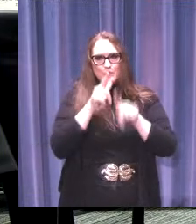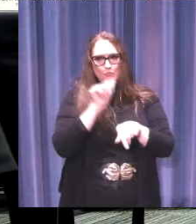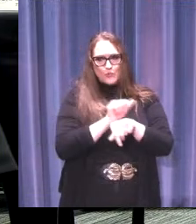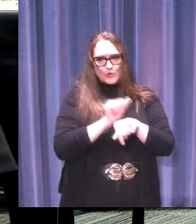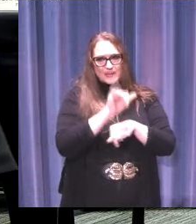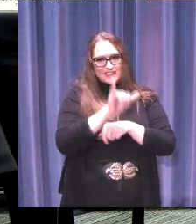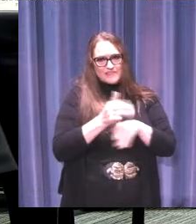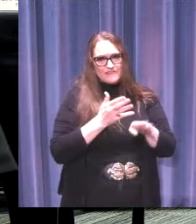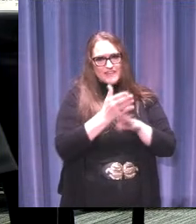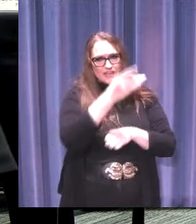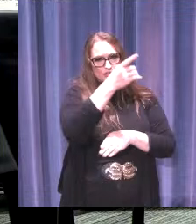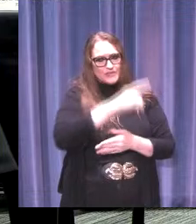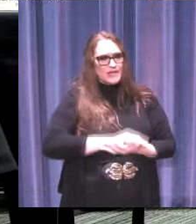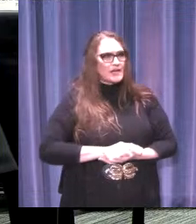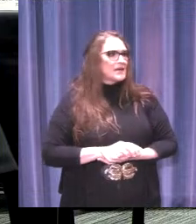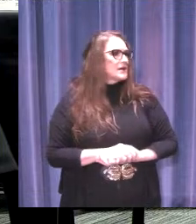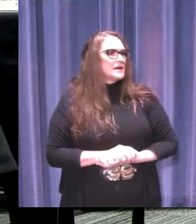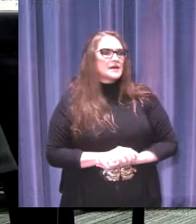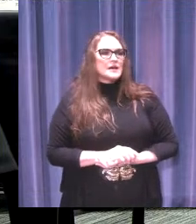those fields.